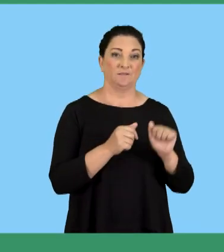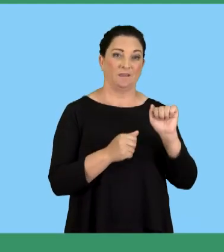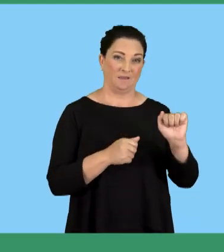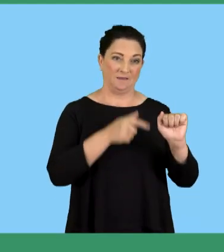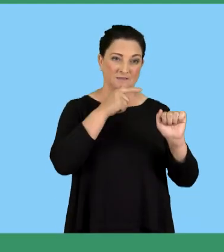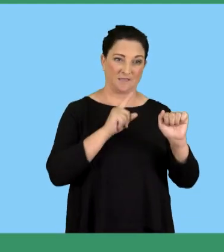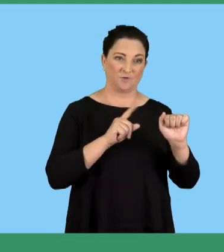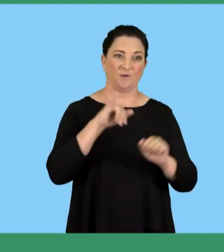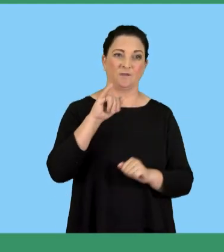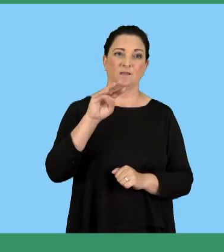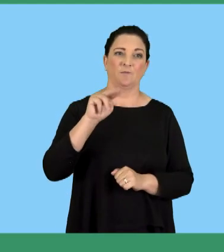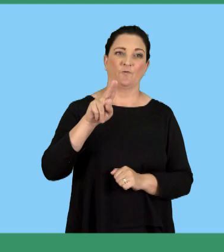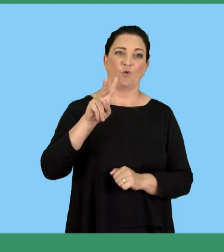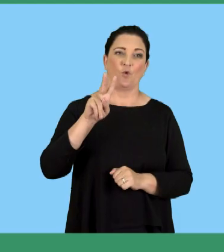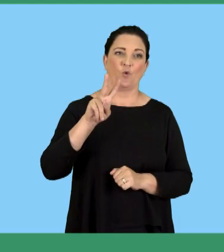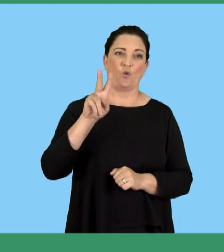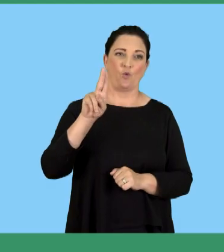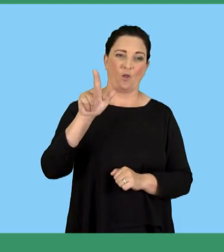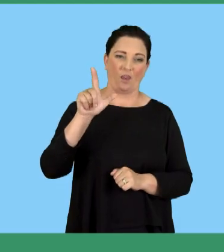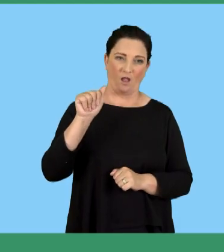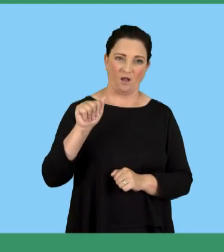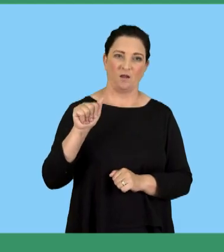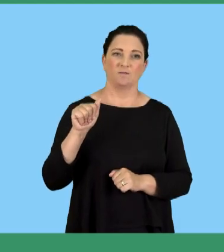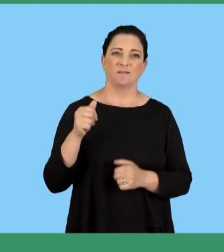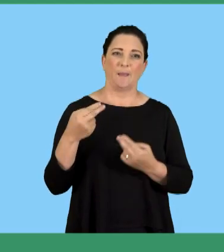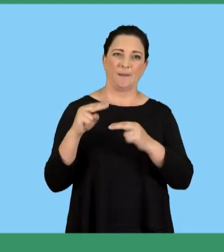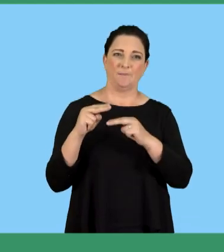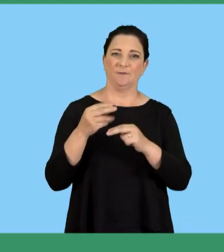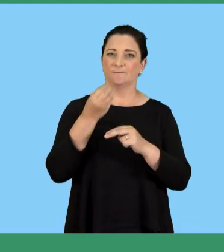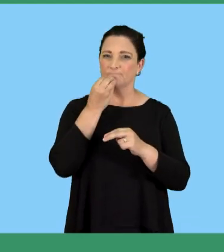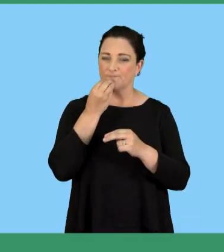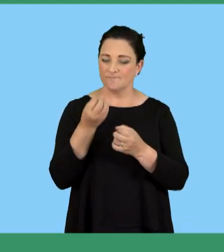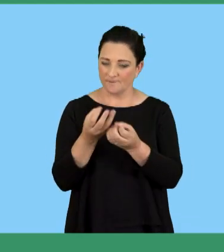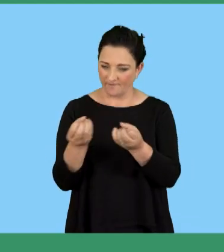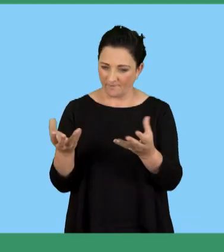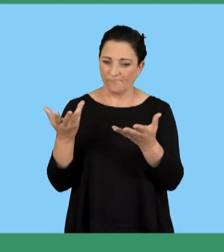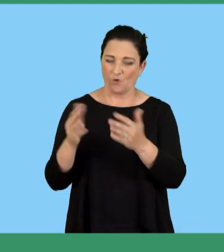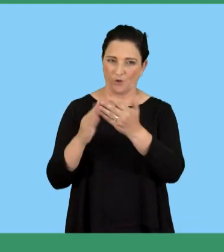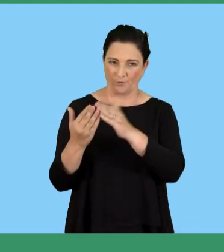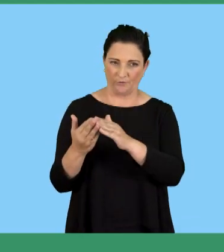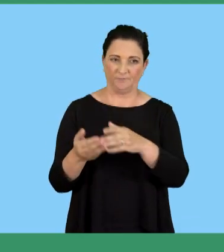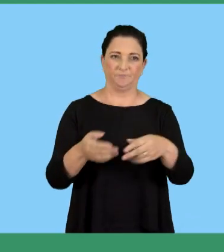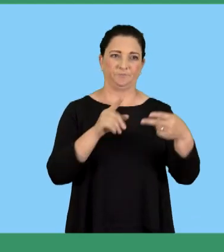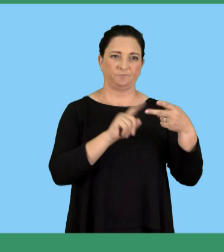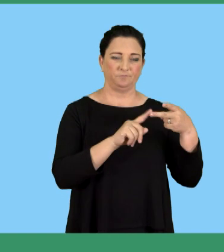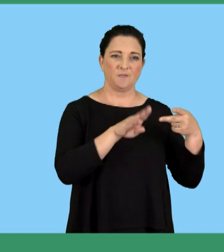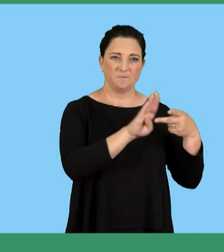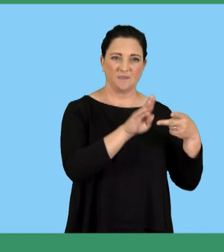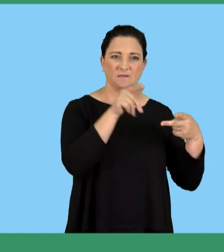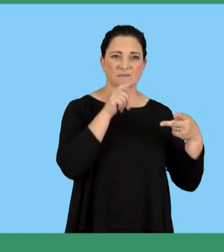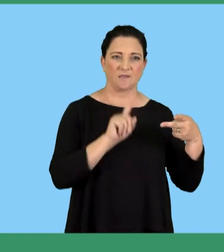one says now Imvula Limited distributed food parcels to the local community, and then another one says they